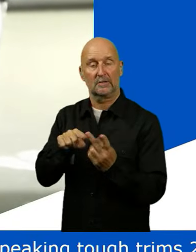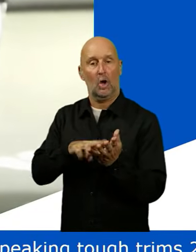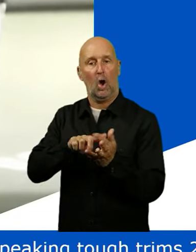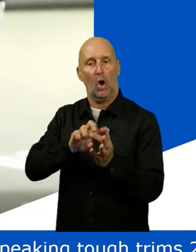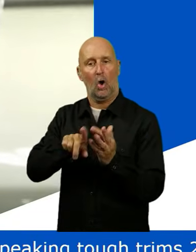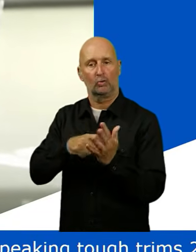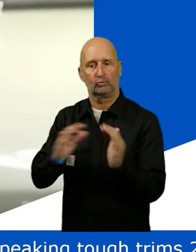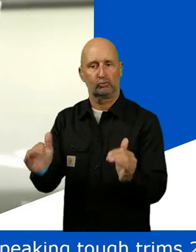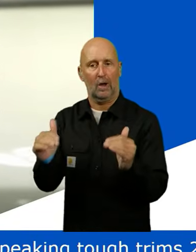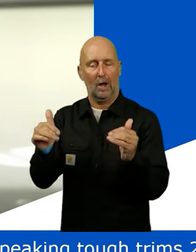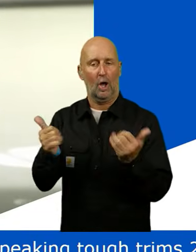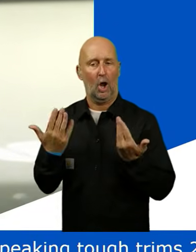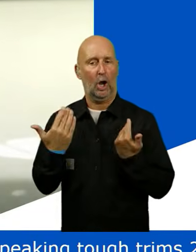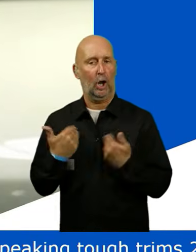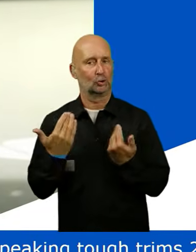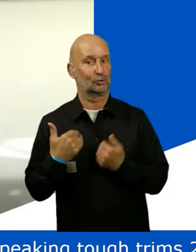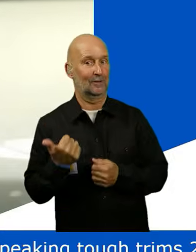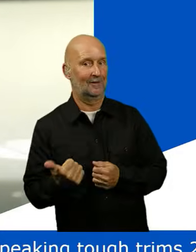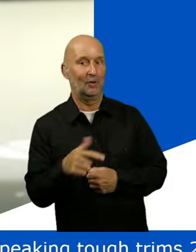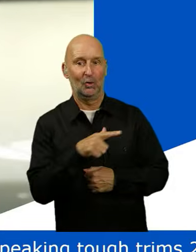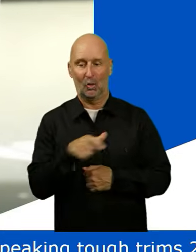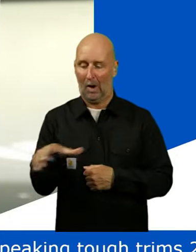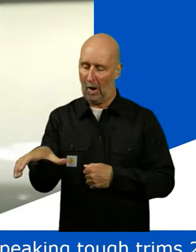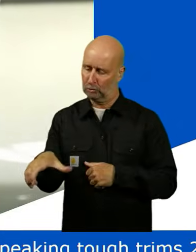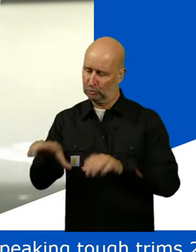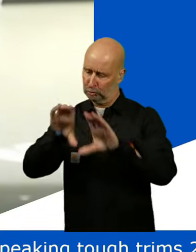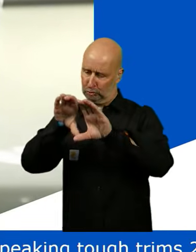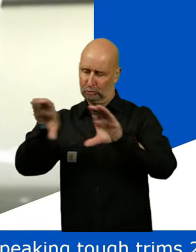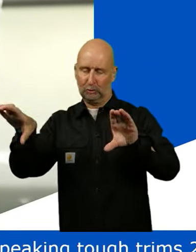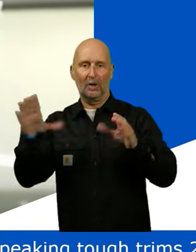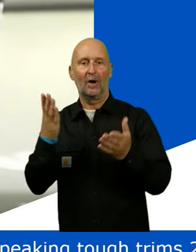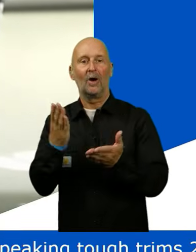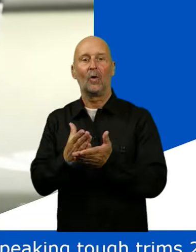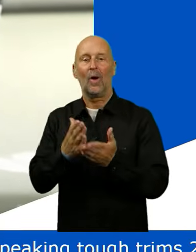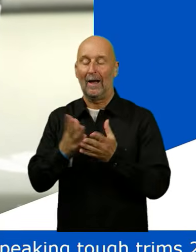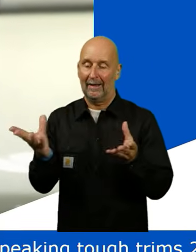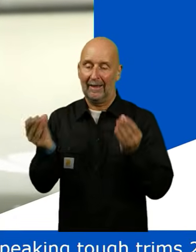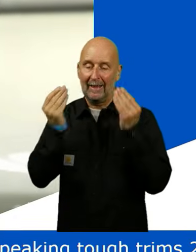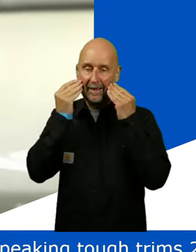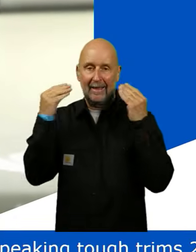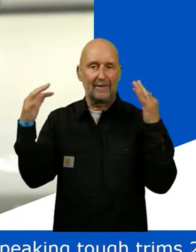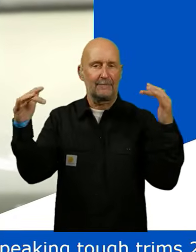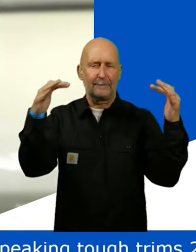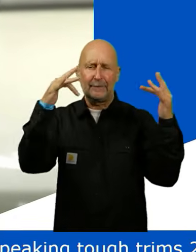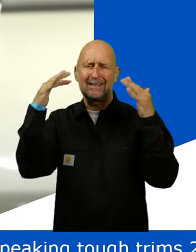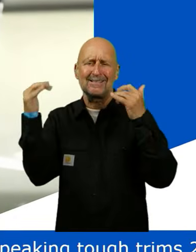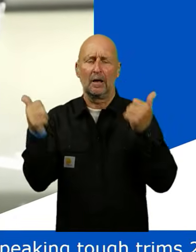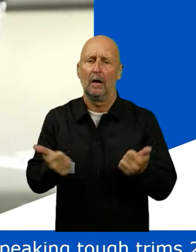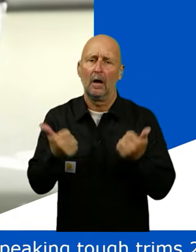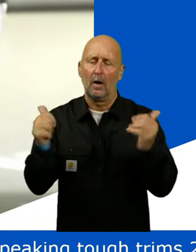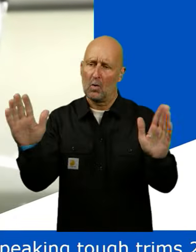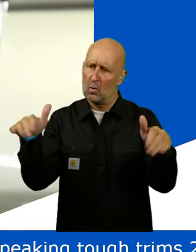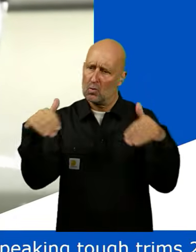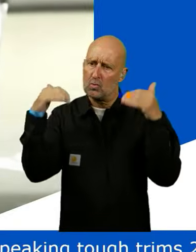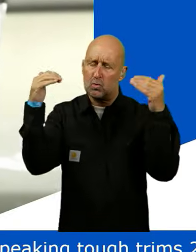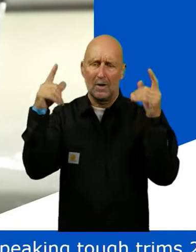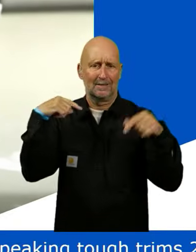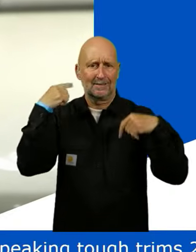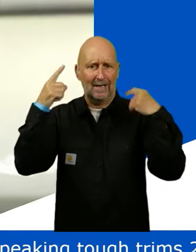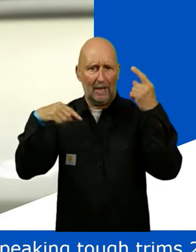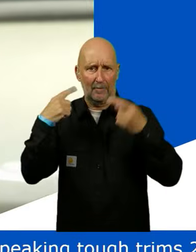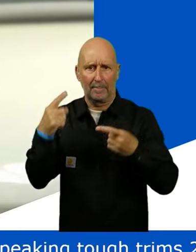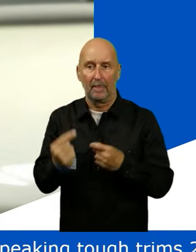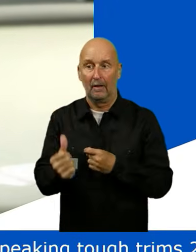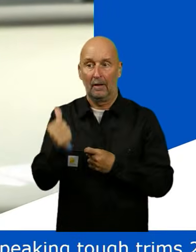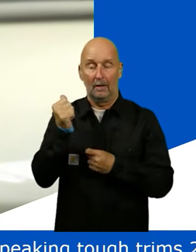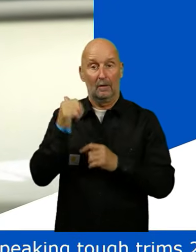has luxuries such as this smart interior and an infinity sound system that gives great premium sound quality, and also a